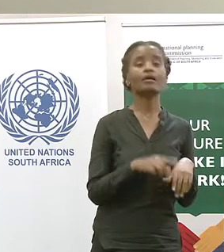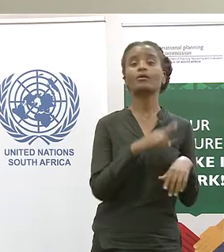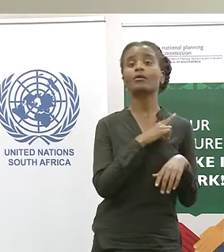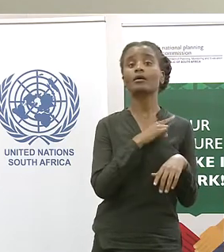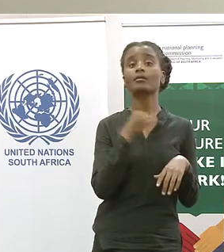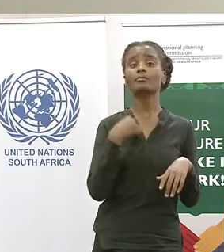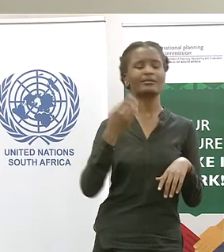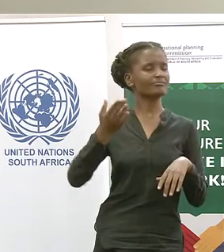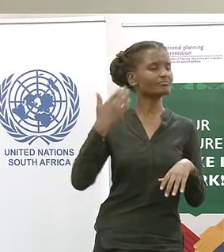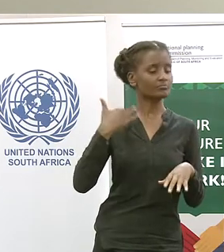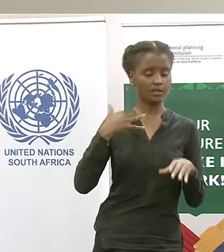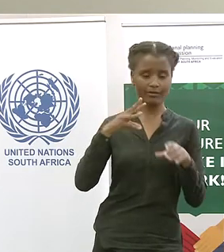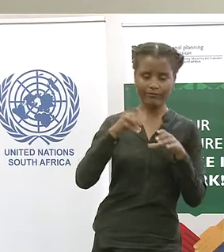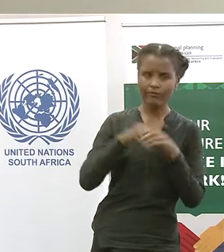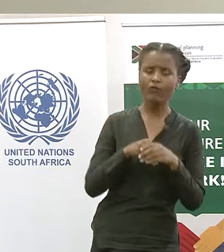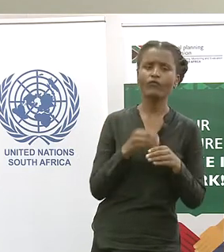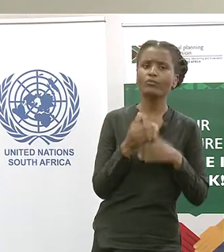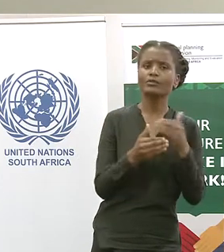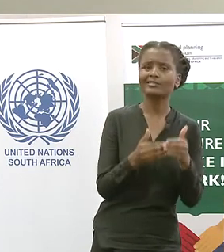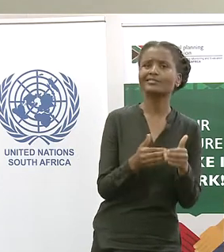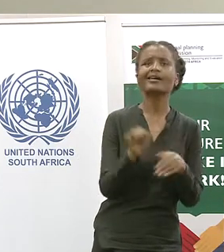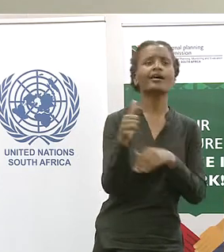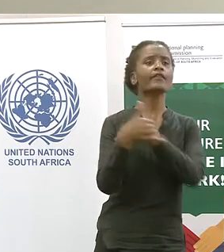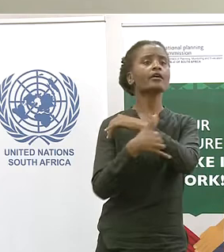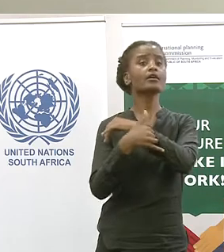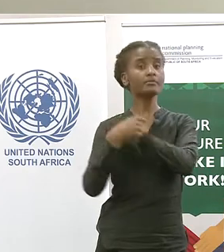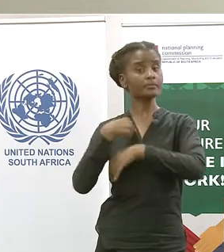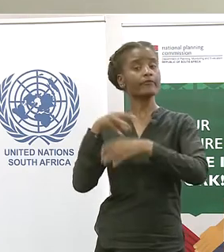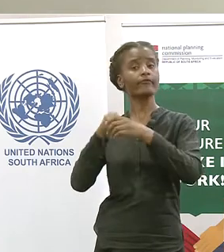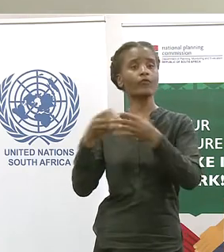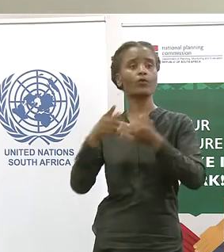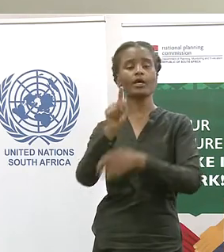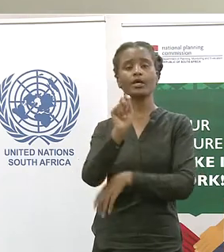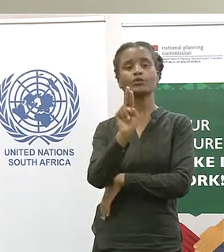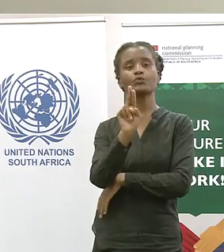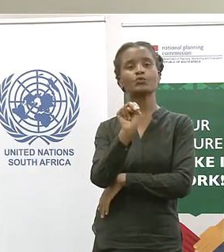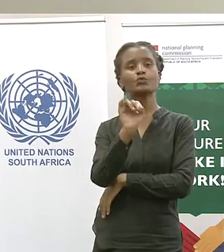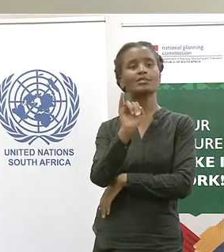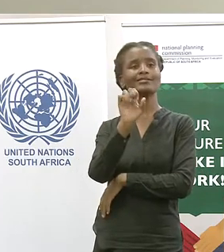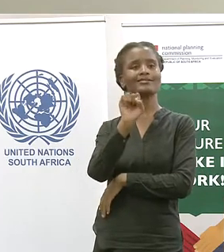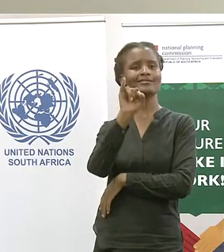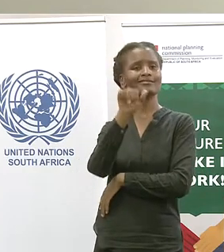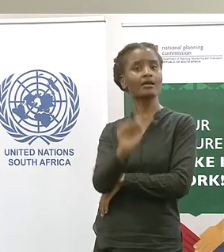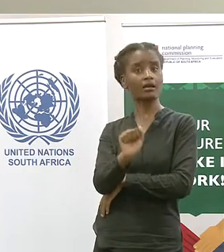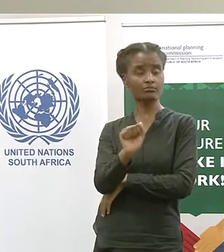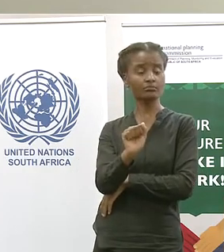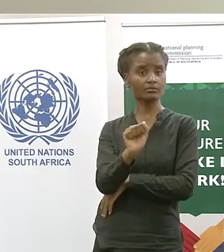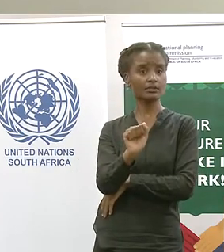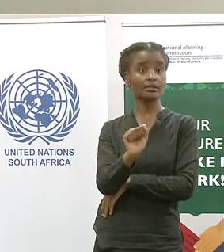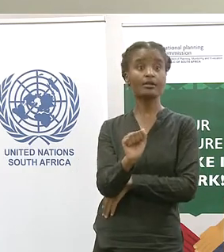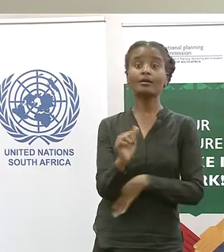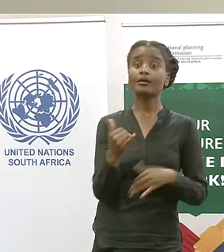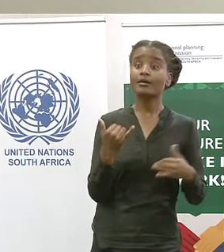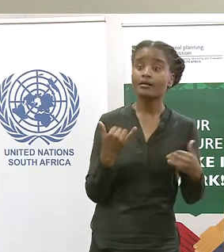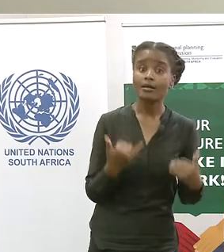constitution-making processes, even in Tunisia. It's when you appreciate that what we manage to do now, we cannot